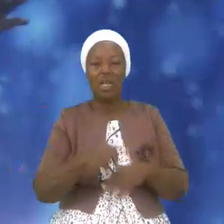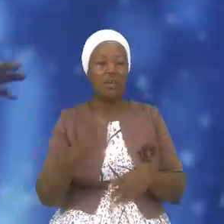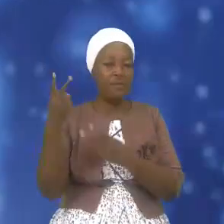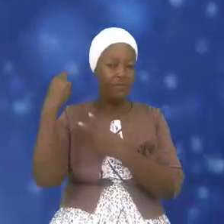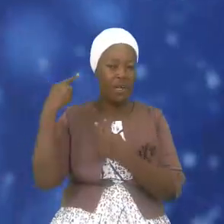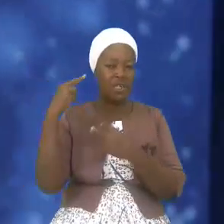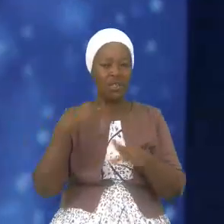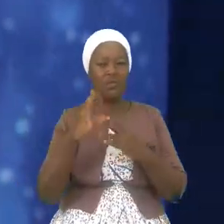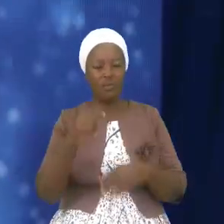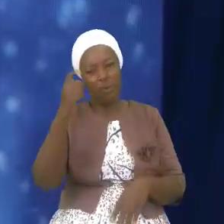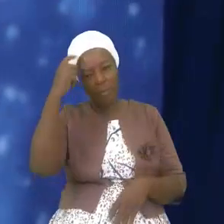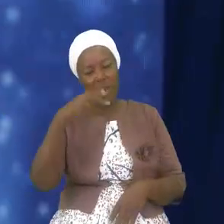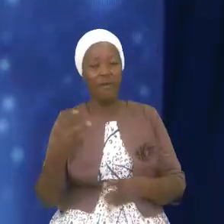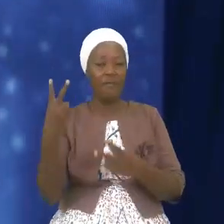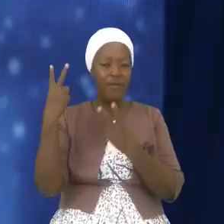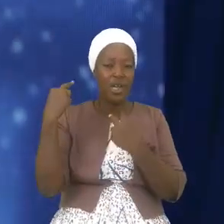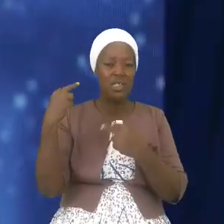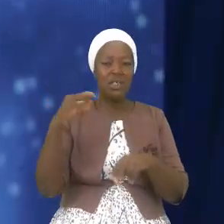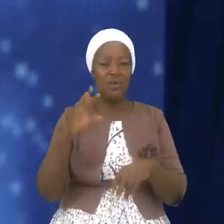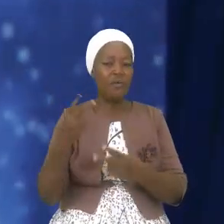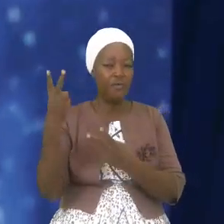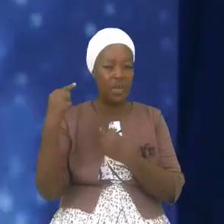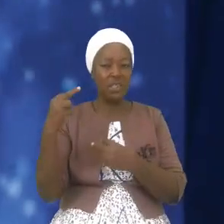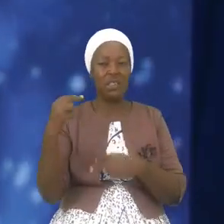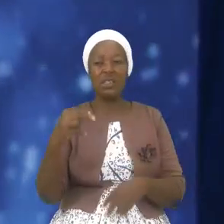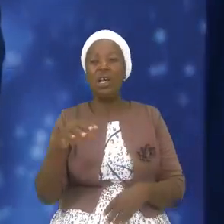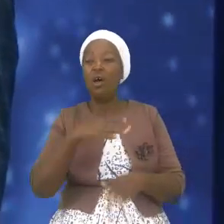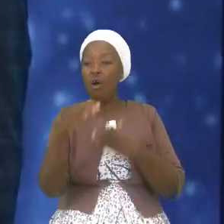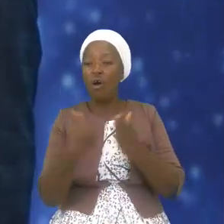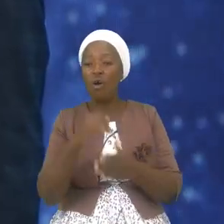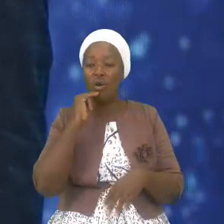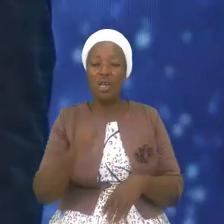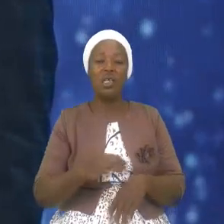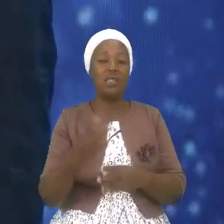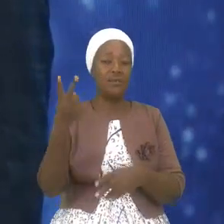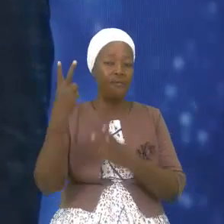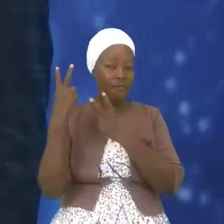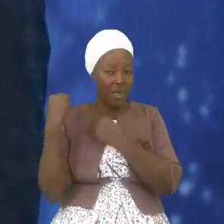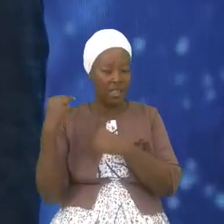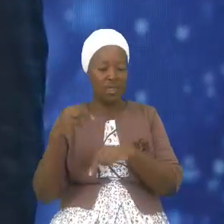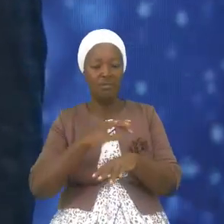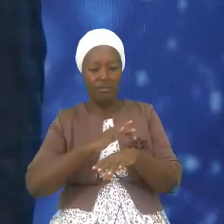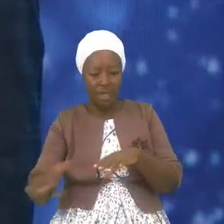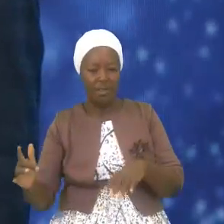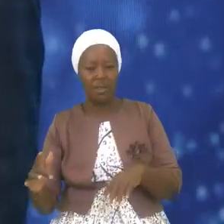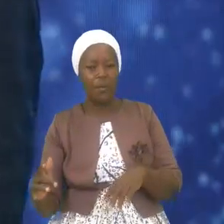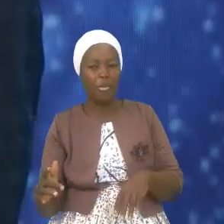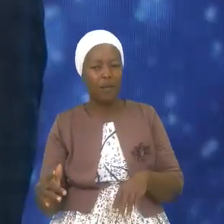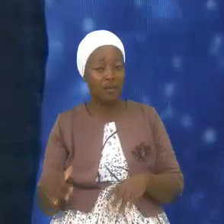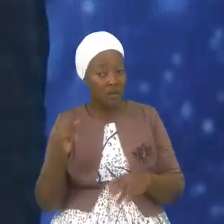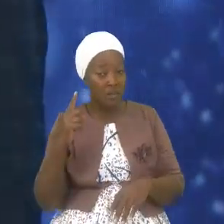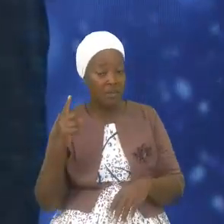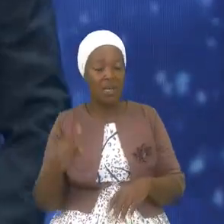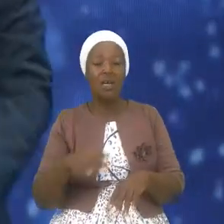is vanity. From our great, great, great grandfathers, they were corrupted at the time of Noah. And